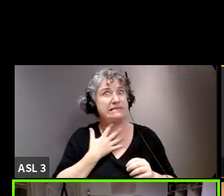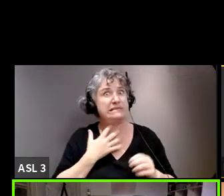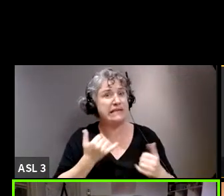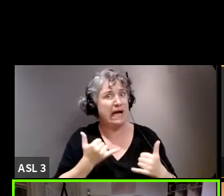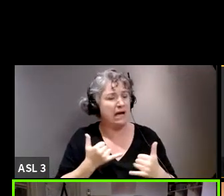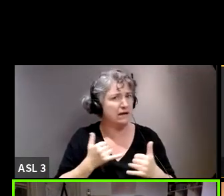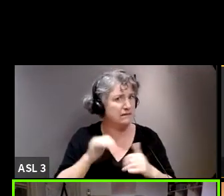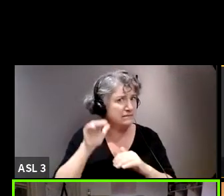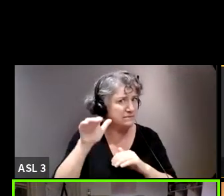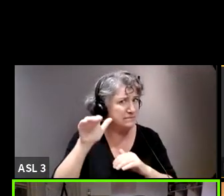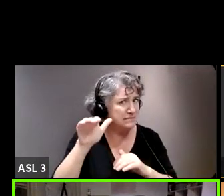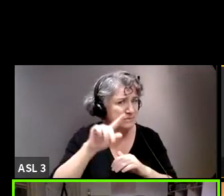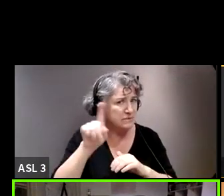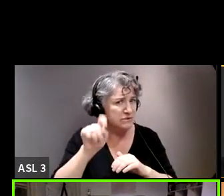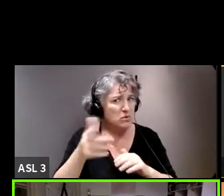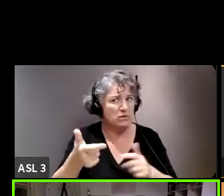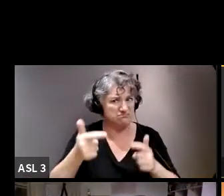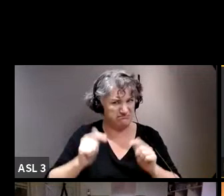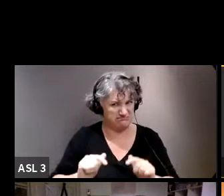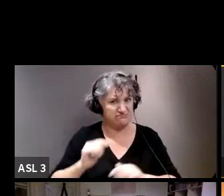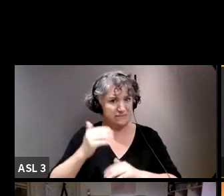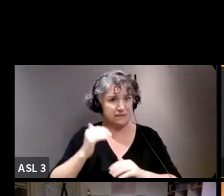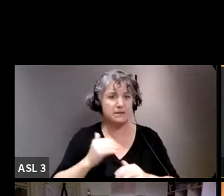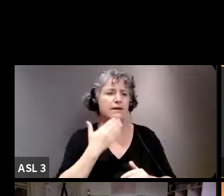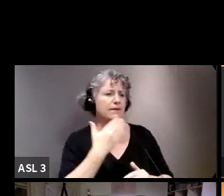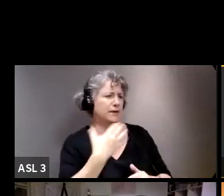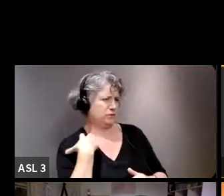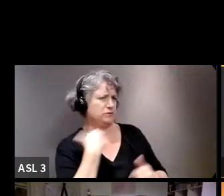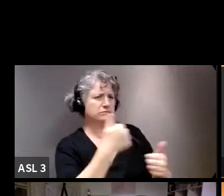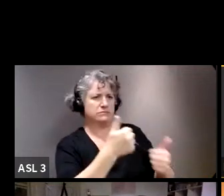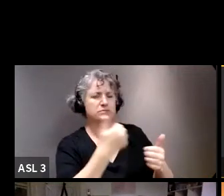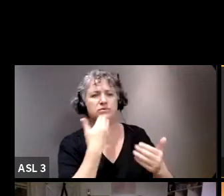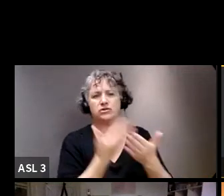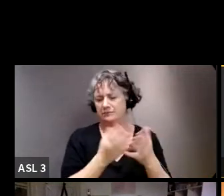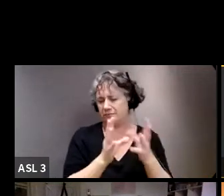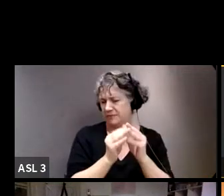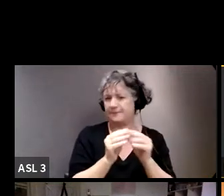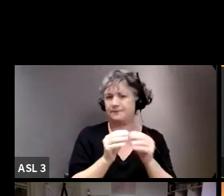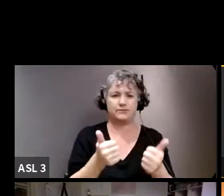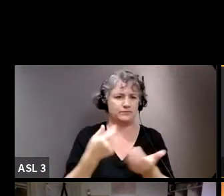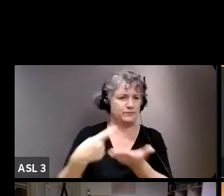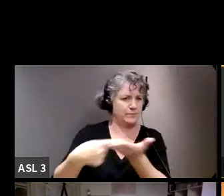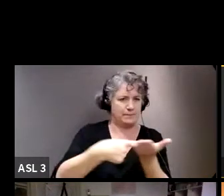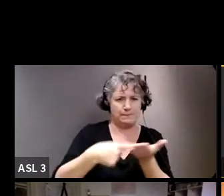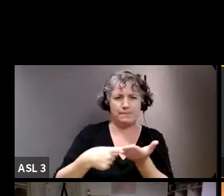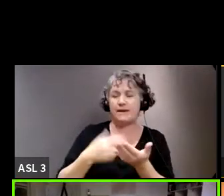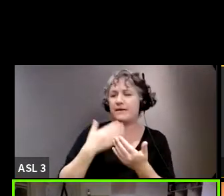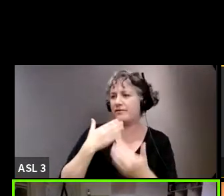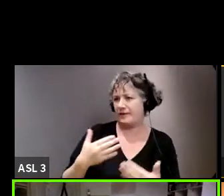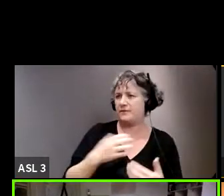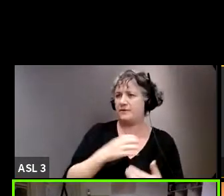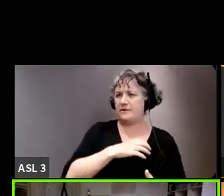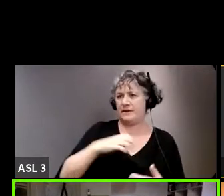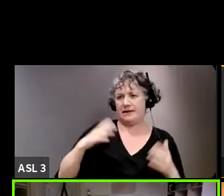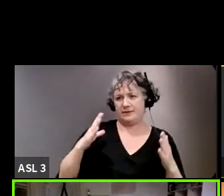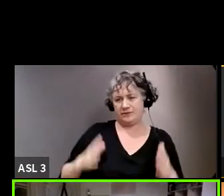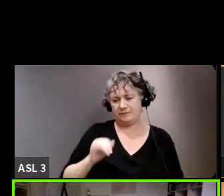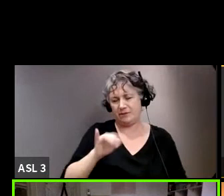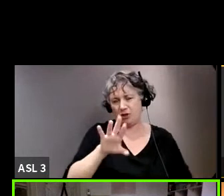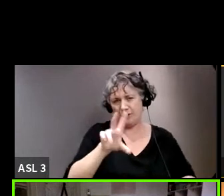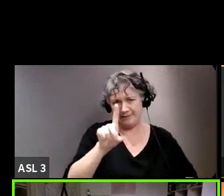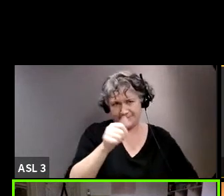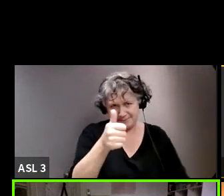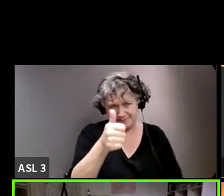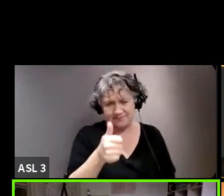next delegate thank you thank you very much uh councillor menard uh our next uh